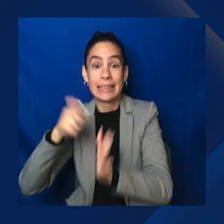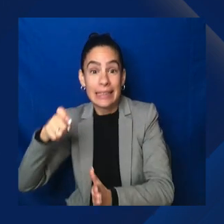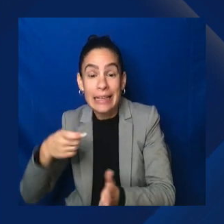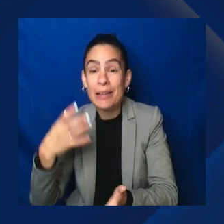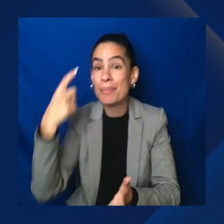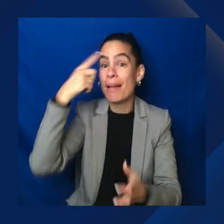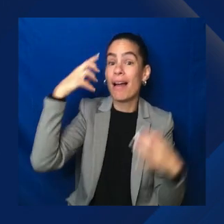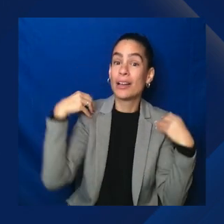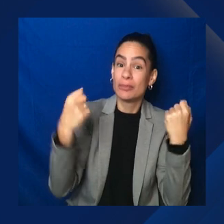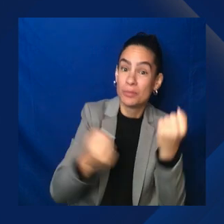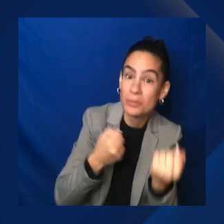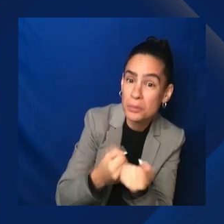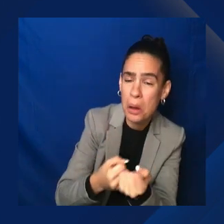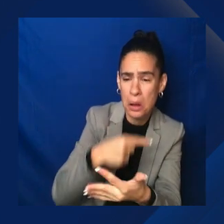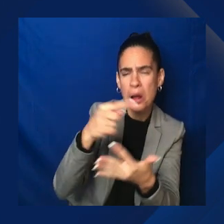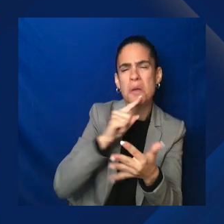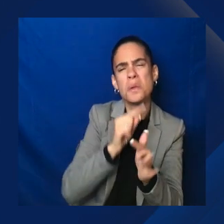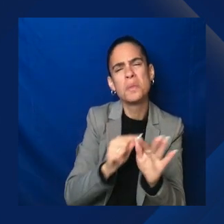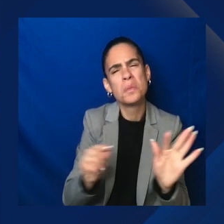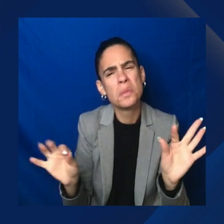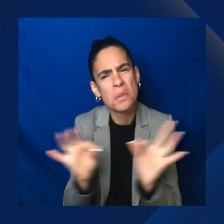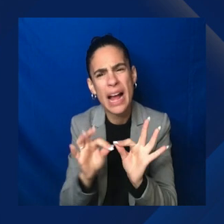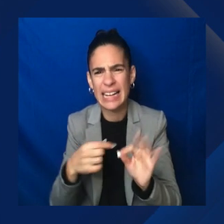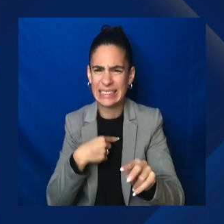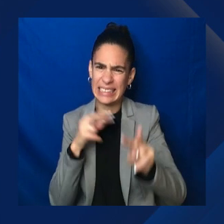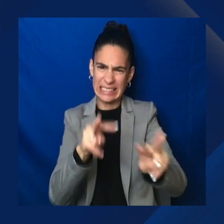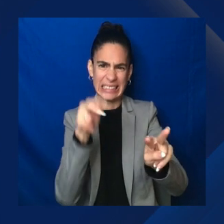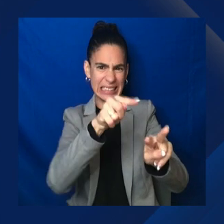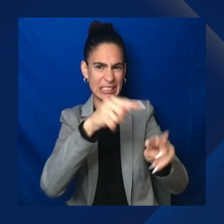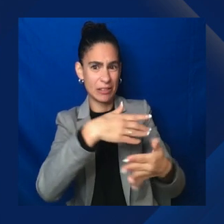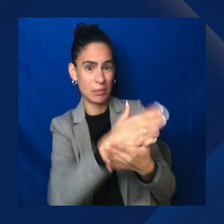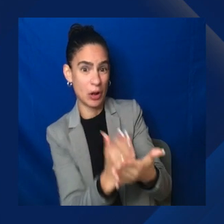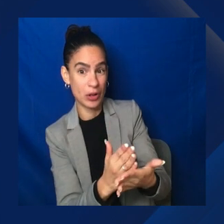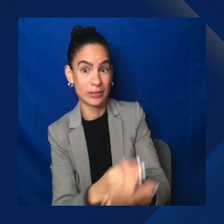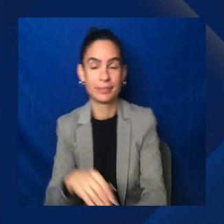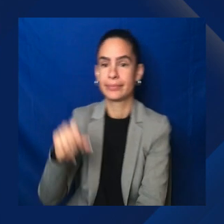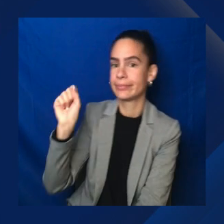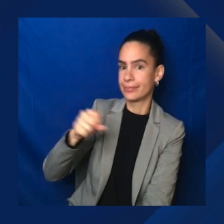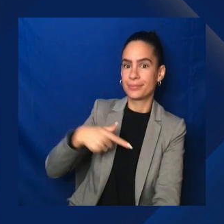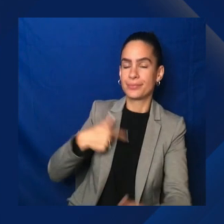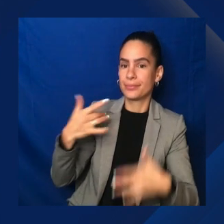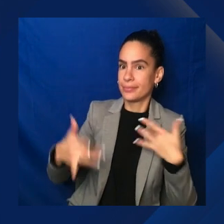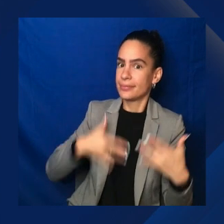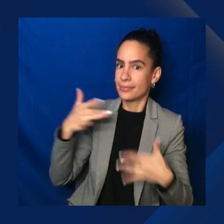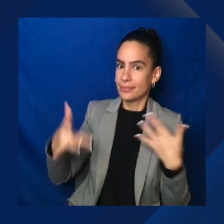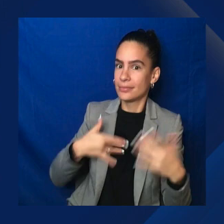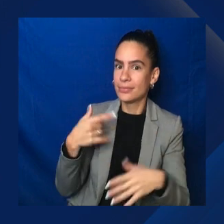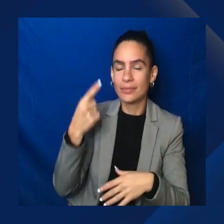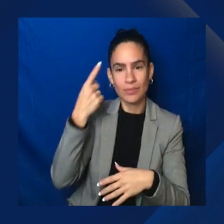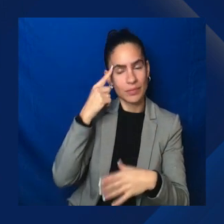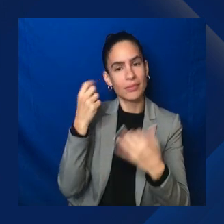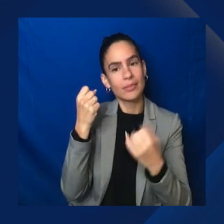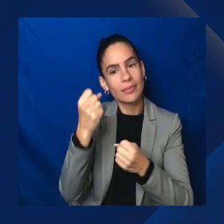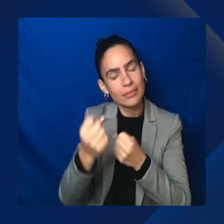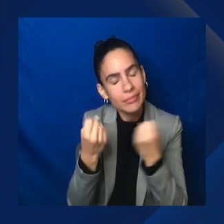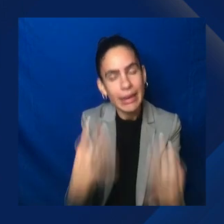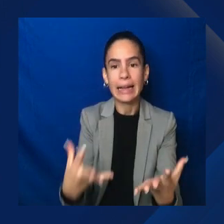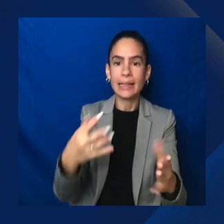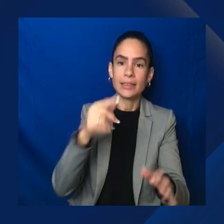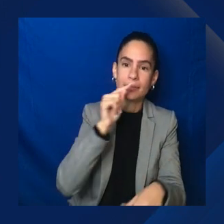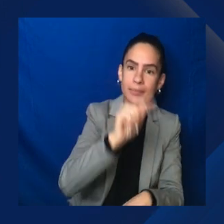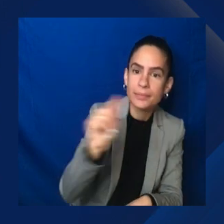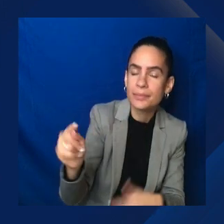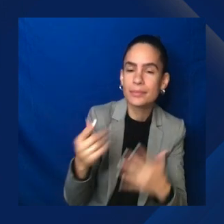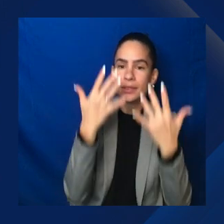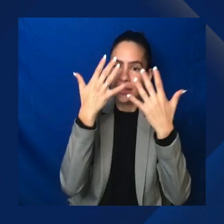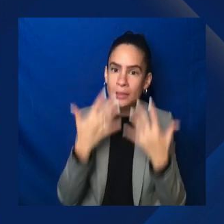important. I'm so excited about that as well because I've heard far too many heartbreaking stories of losing mothers who aren't able to mother